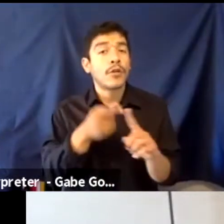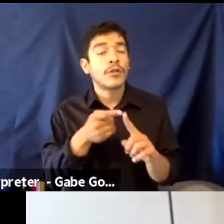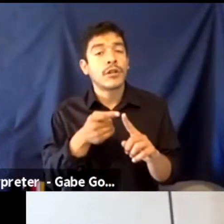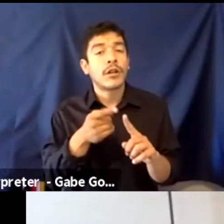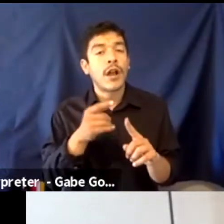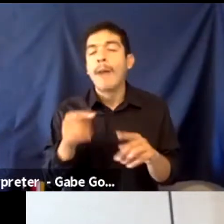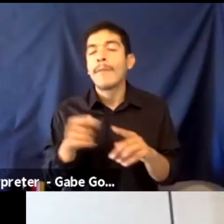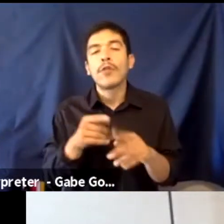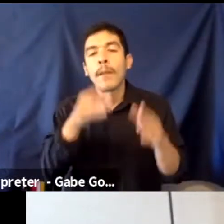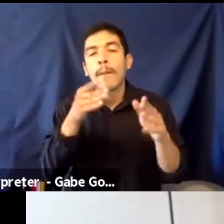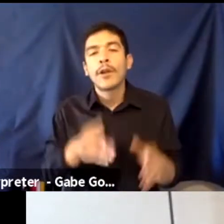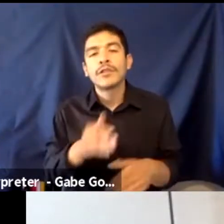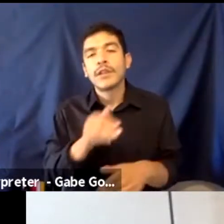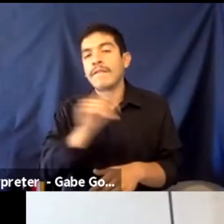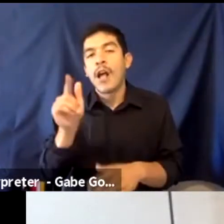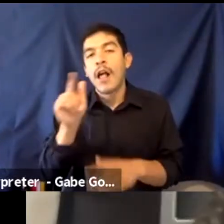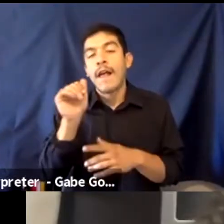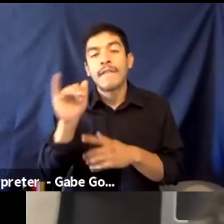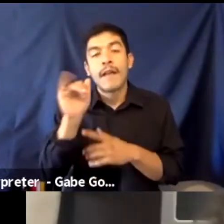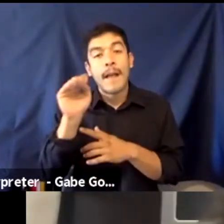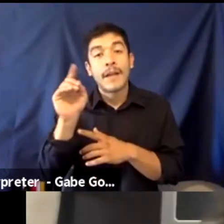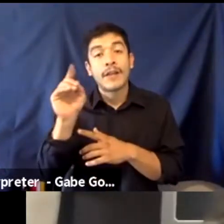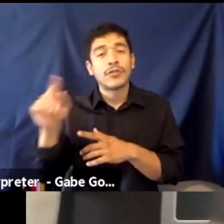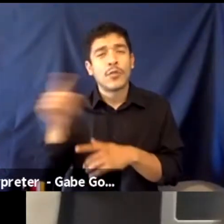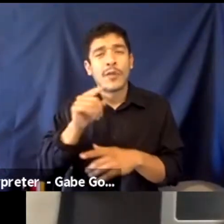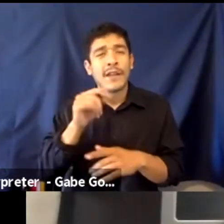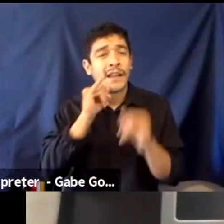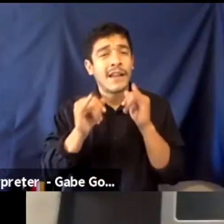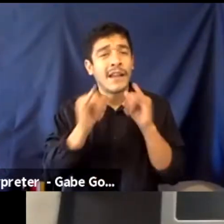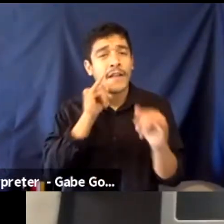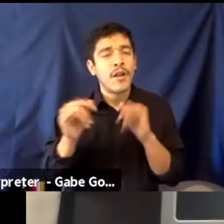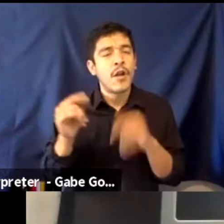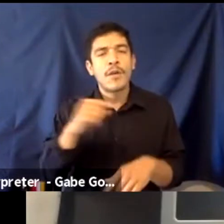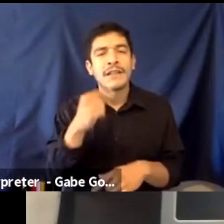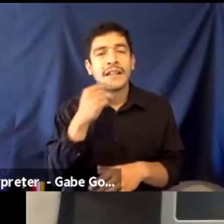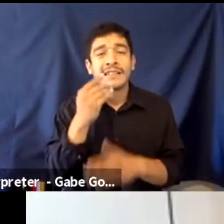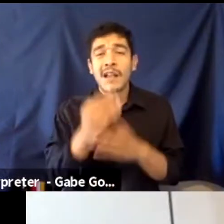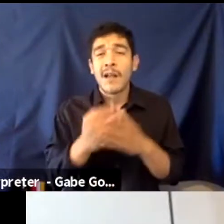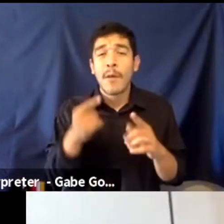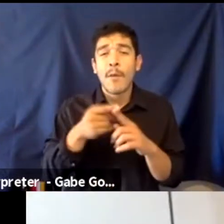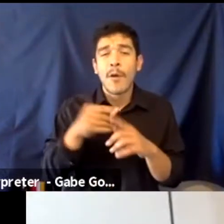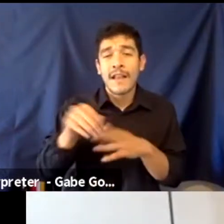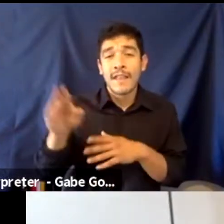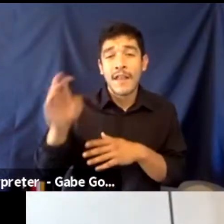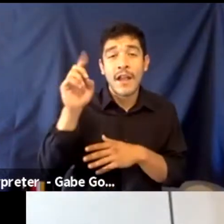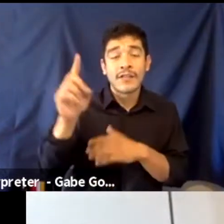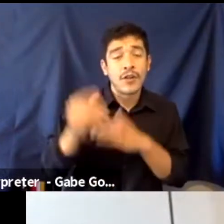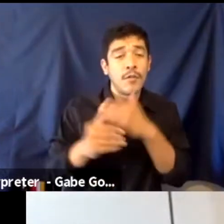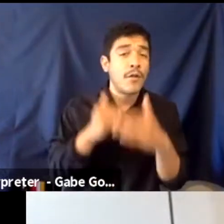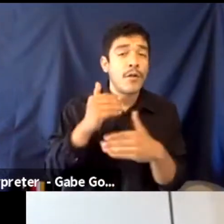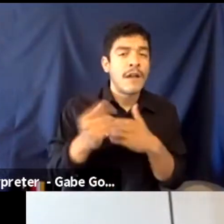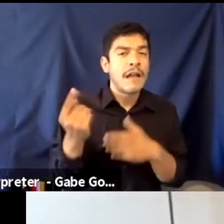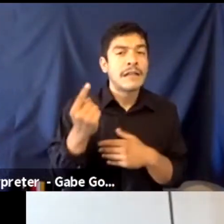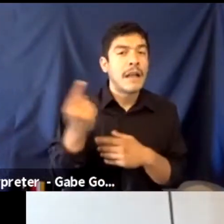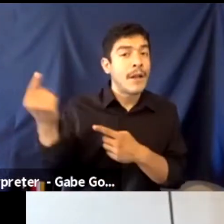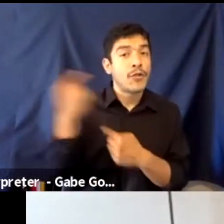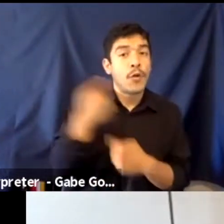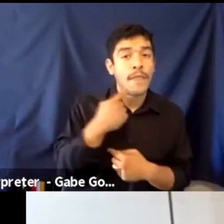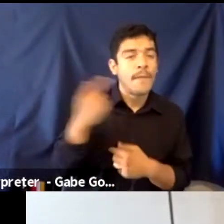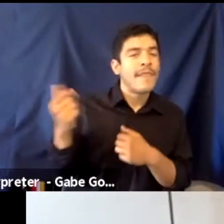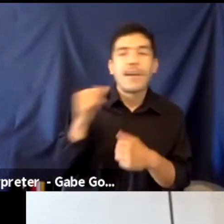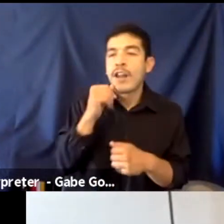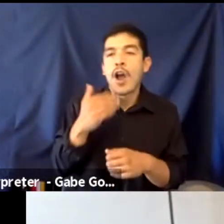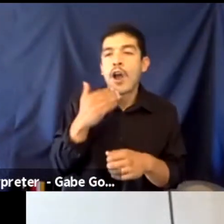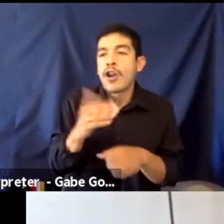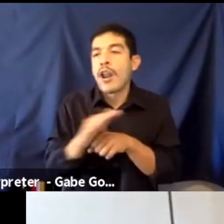of all of the ambassadors that we interviewed had said that at some point in their education process, somebody had told them either they weren't good